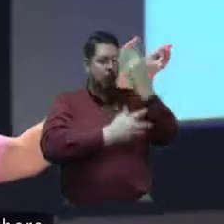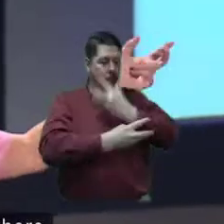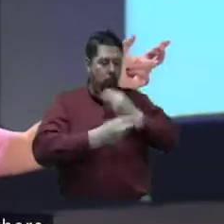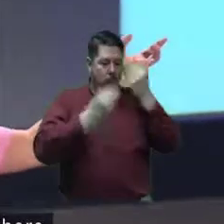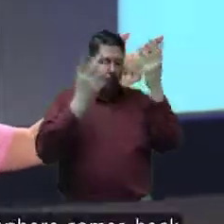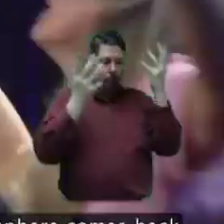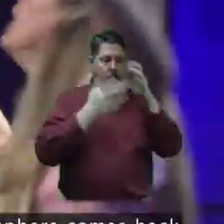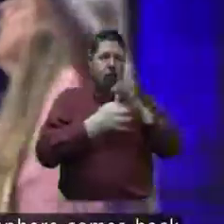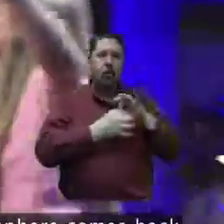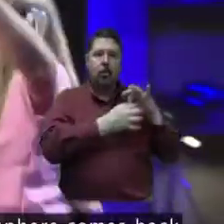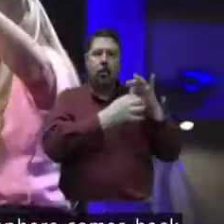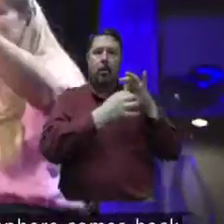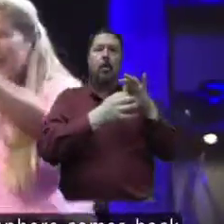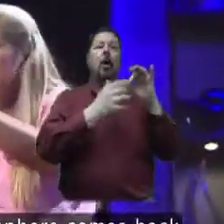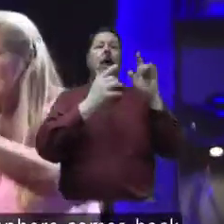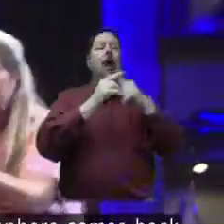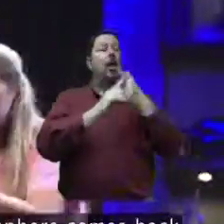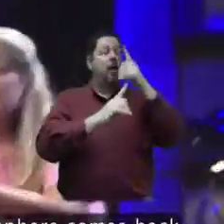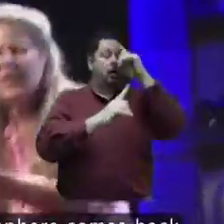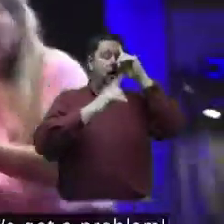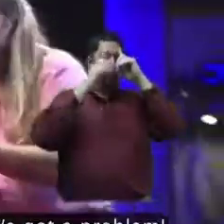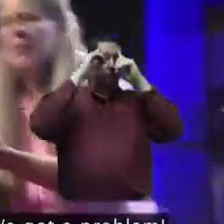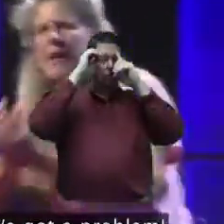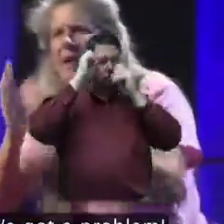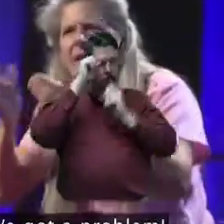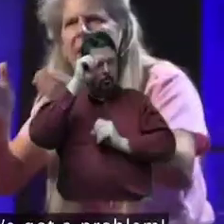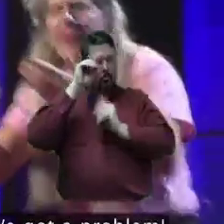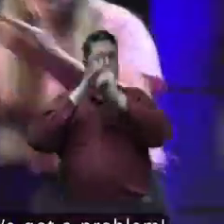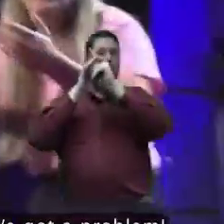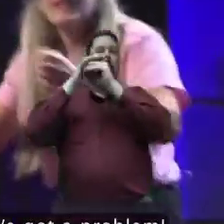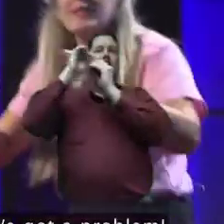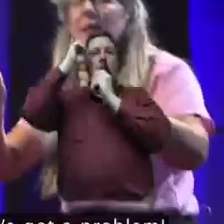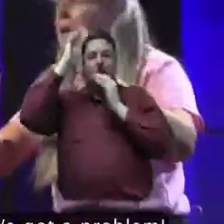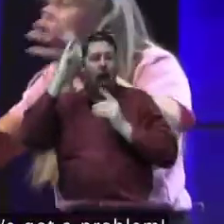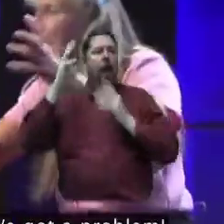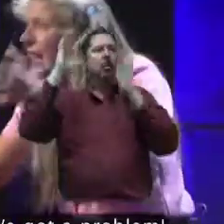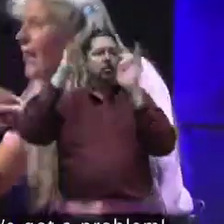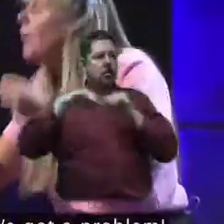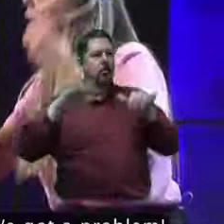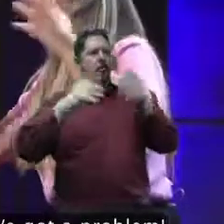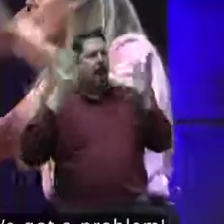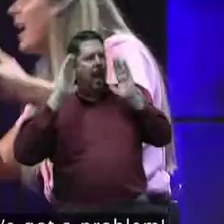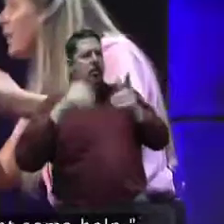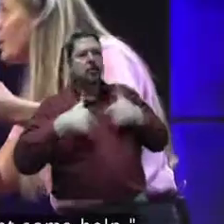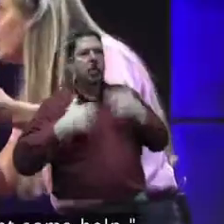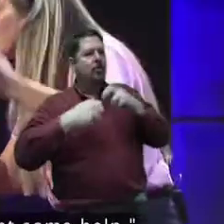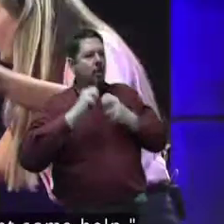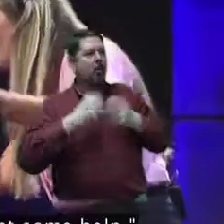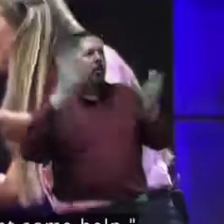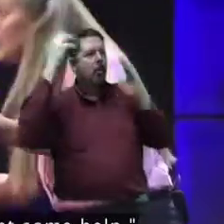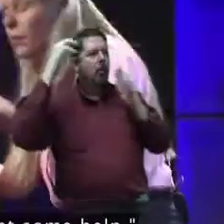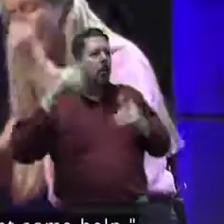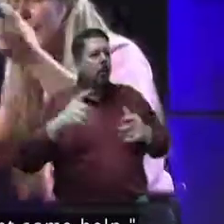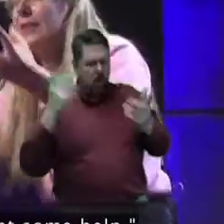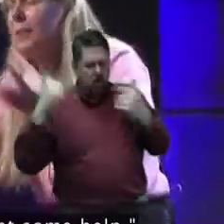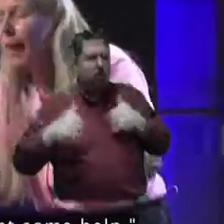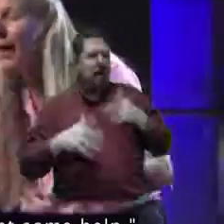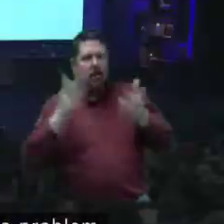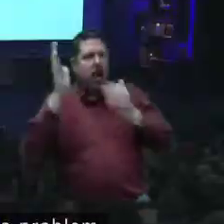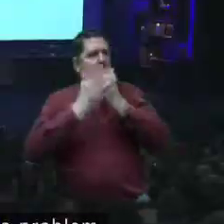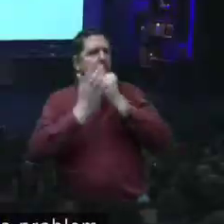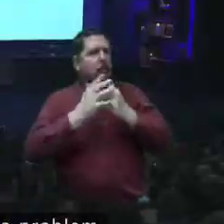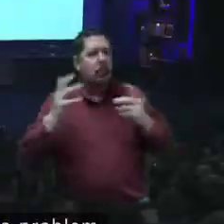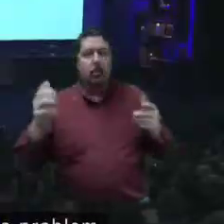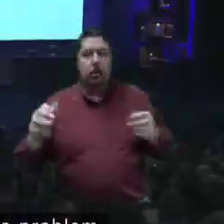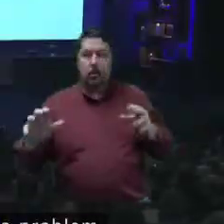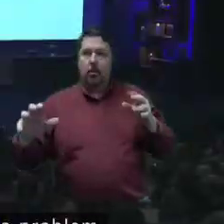beautiful there. And then all of a sudden, my left hemisphere comes back online, and it says to me, hey, we got a problem, we got to get some help.